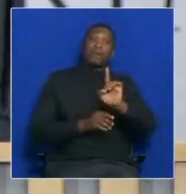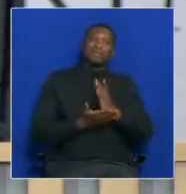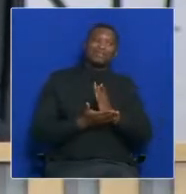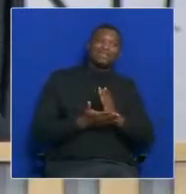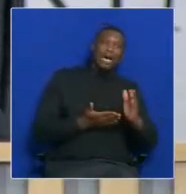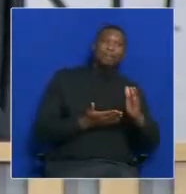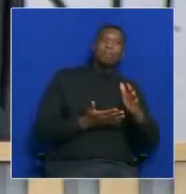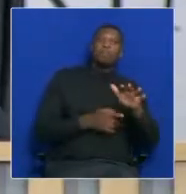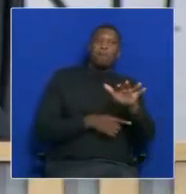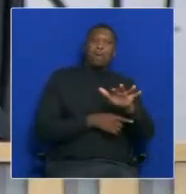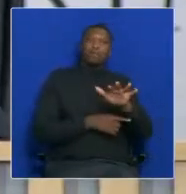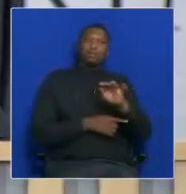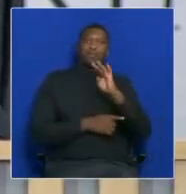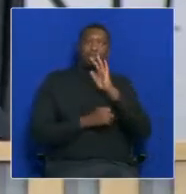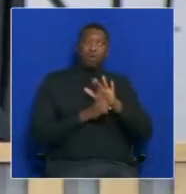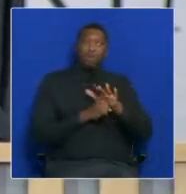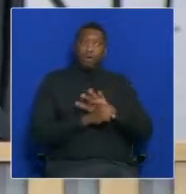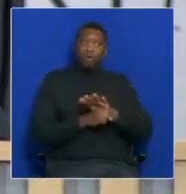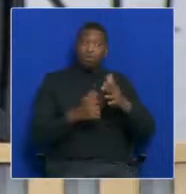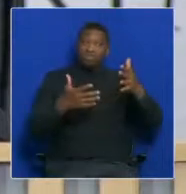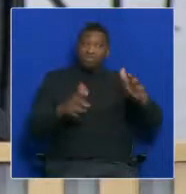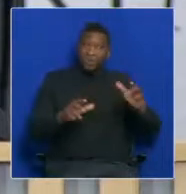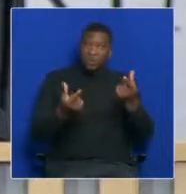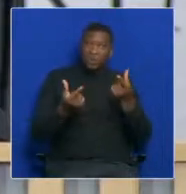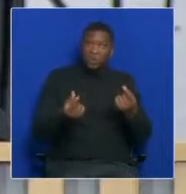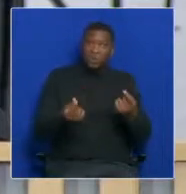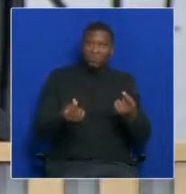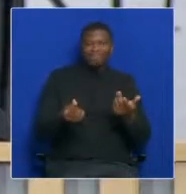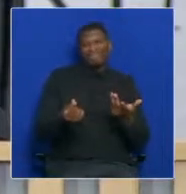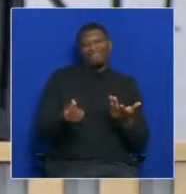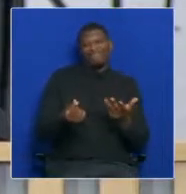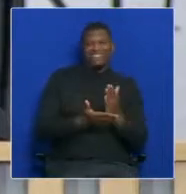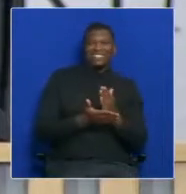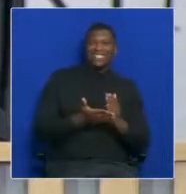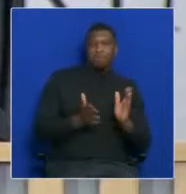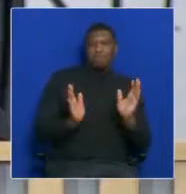the entire investigation.